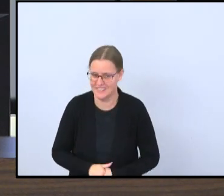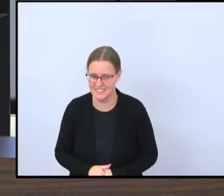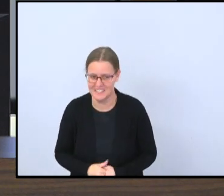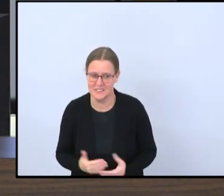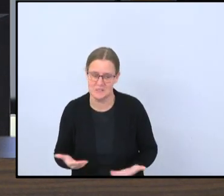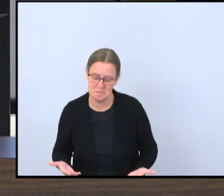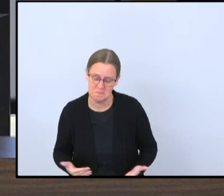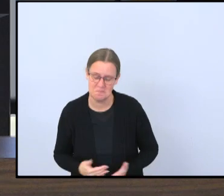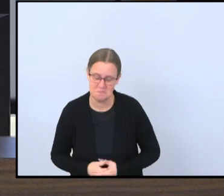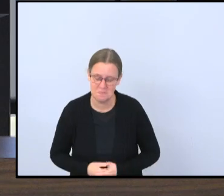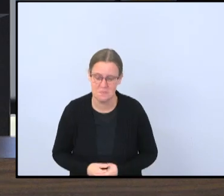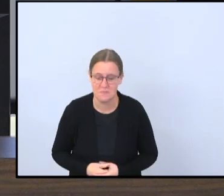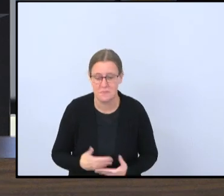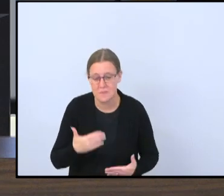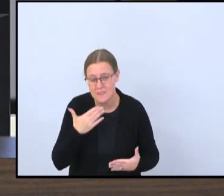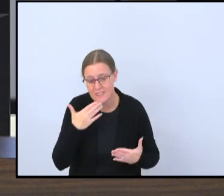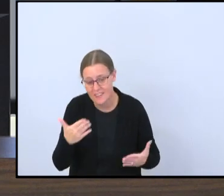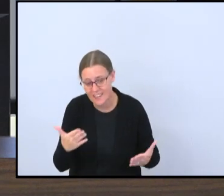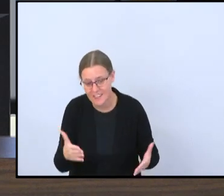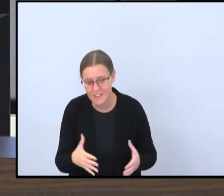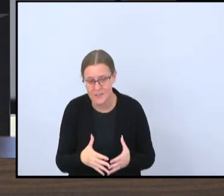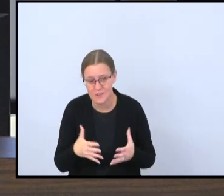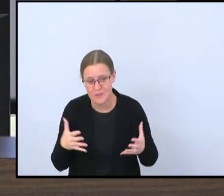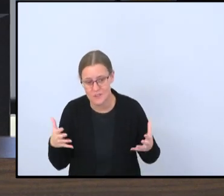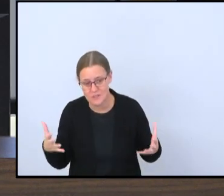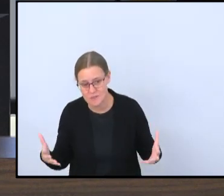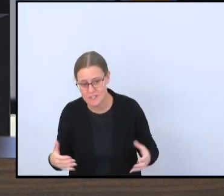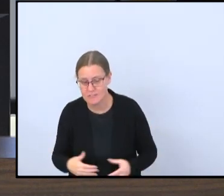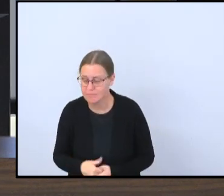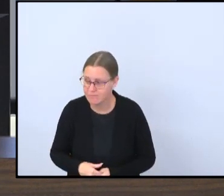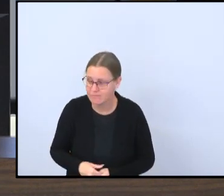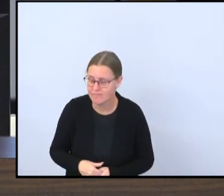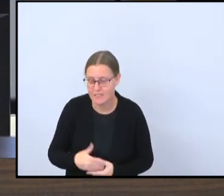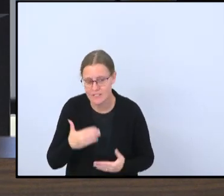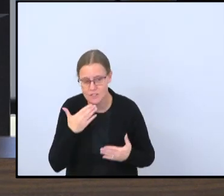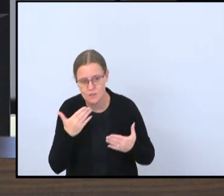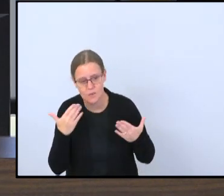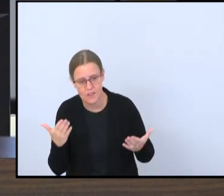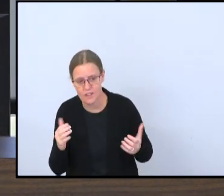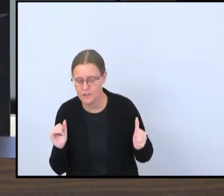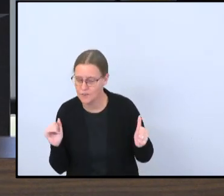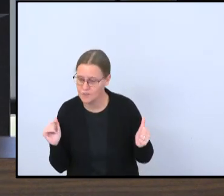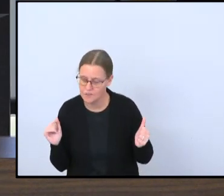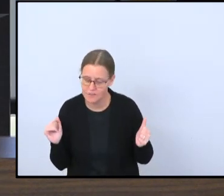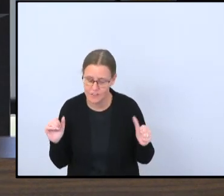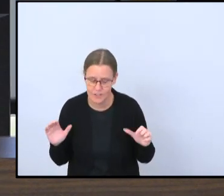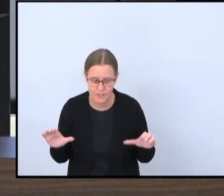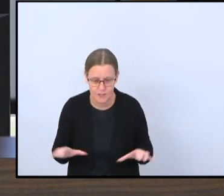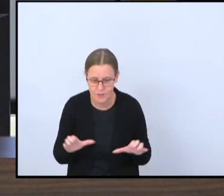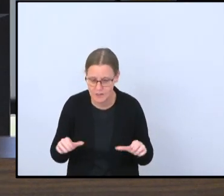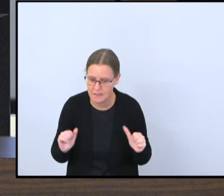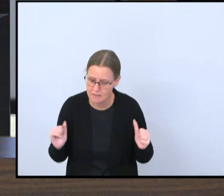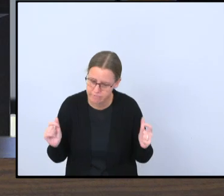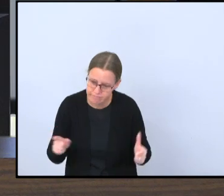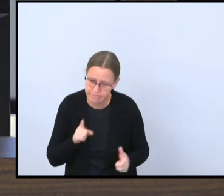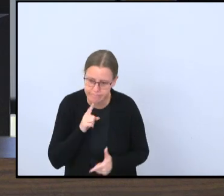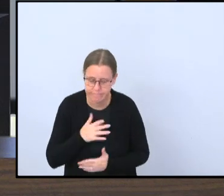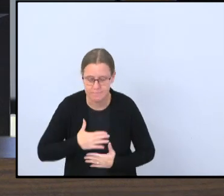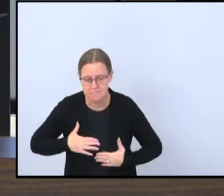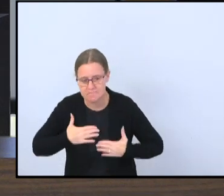Yeah, so thank you so much. Yeah, thank you guys for getting all of that in. Really appreciate